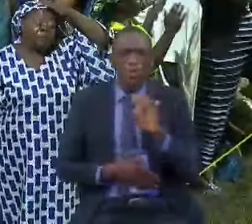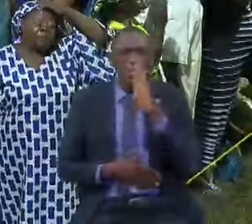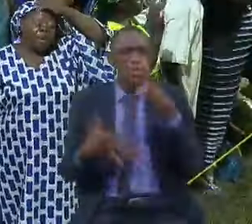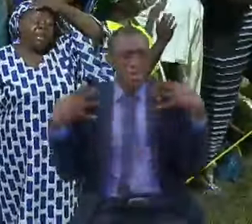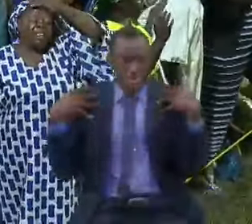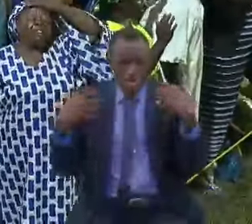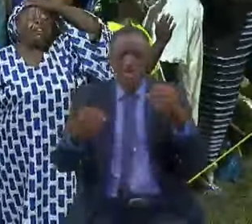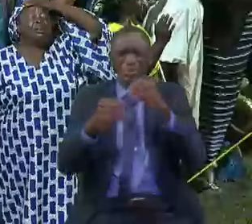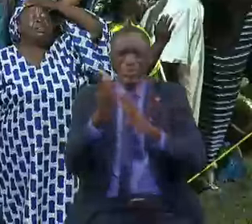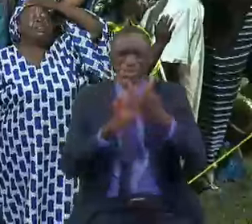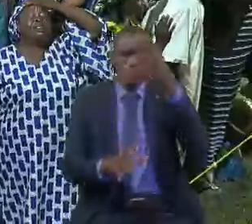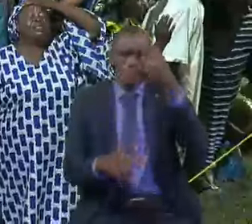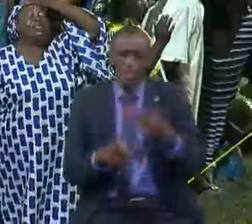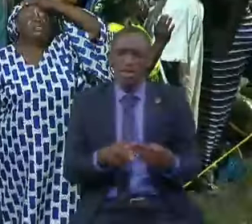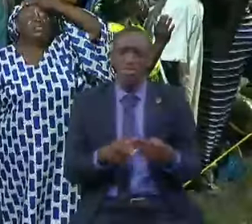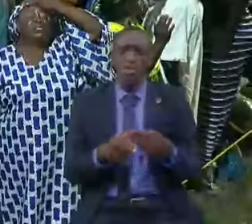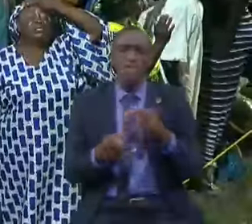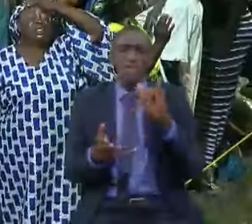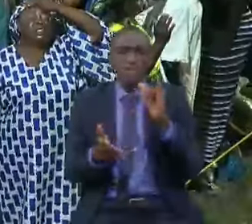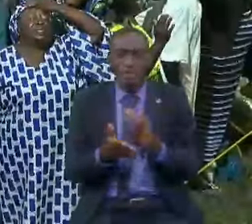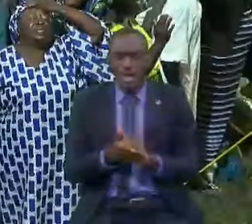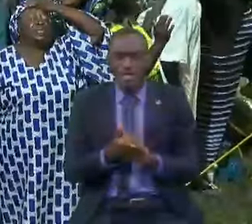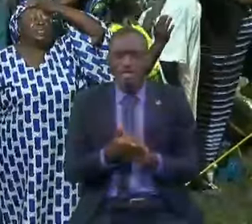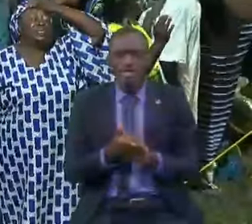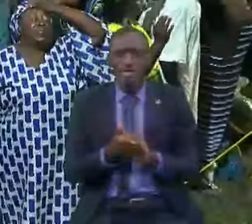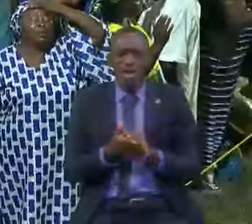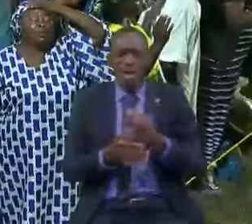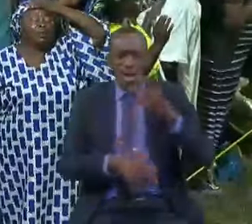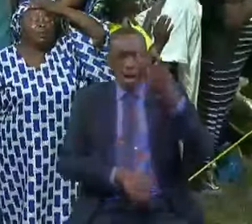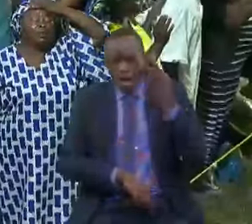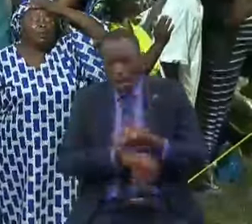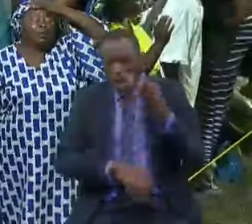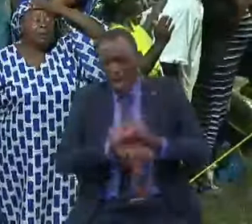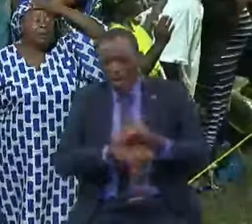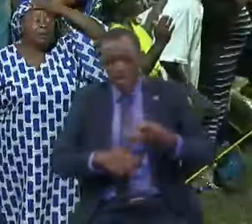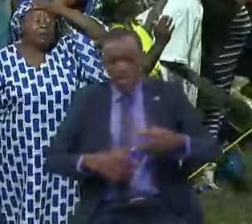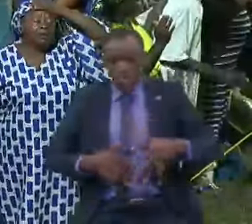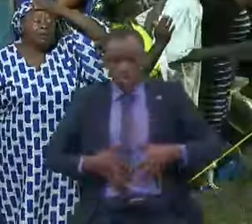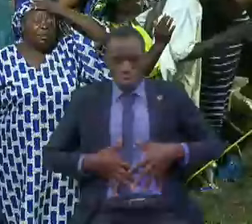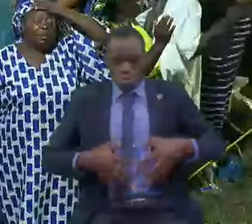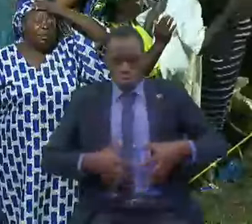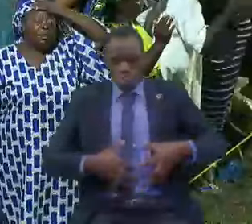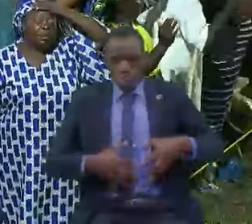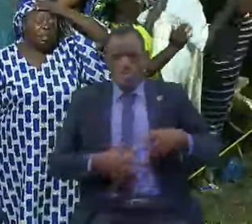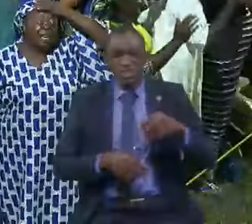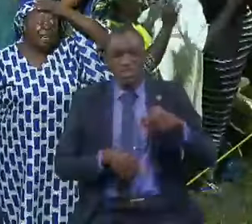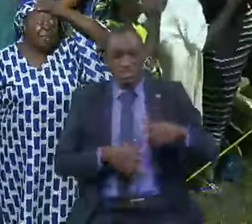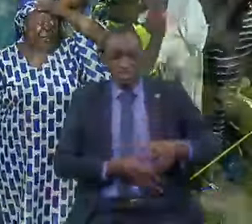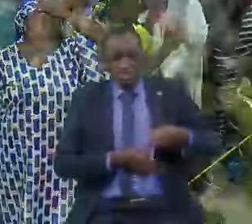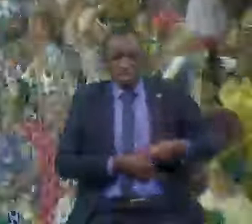name that hard fibroid like Stone come out in Jesus